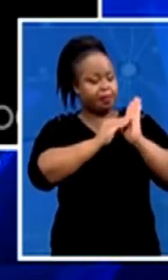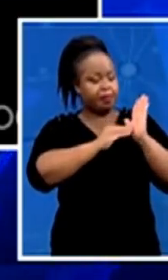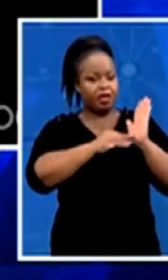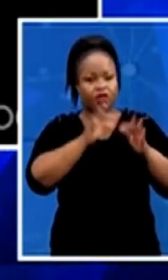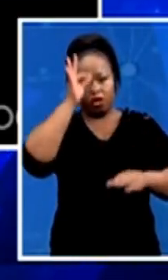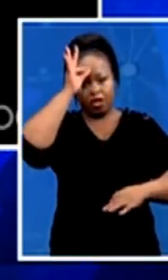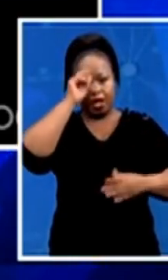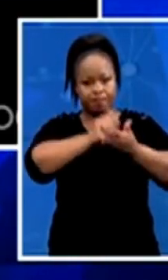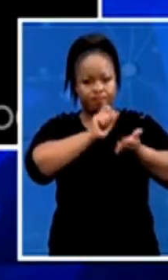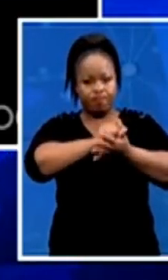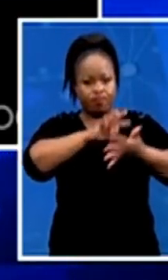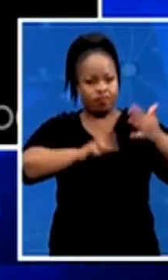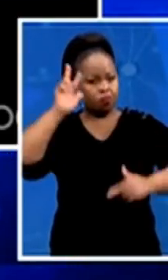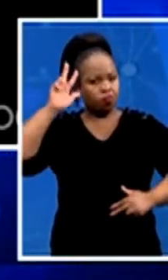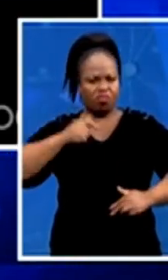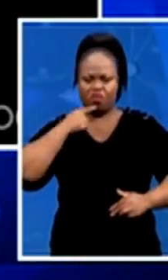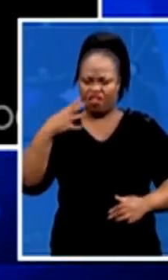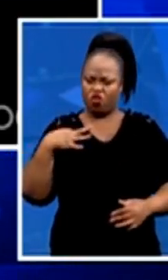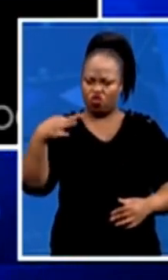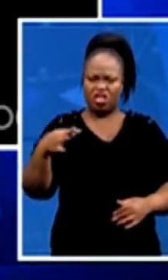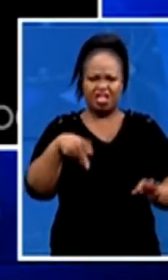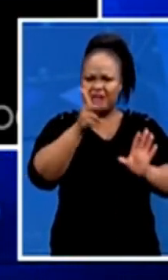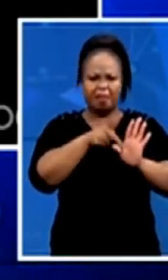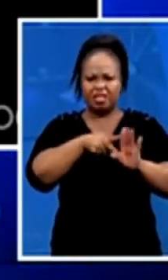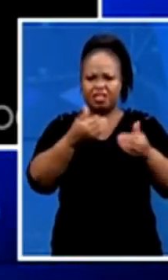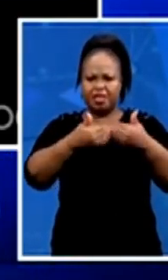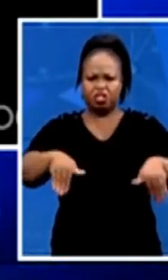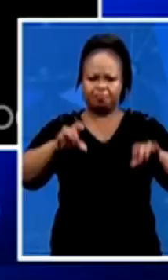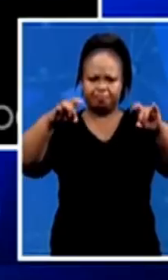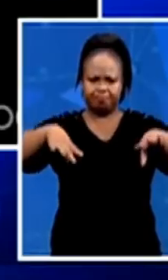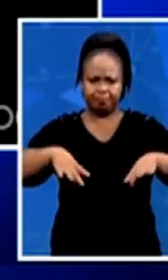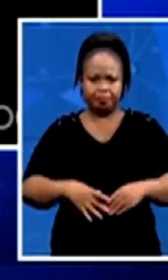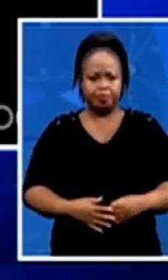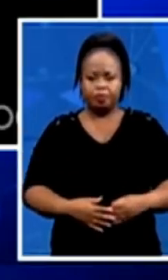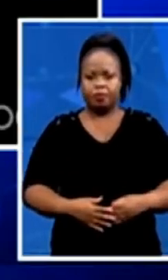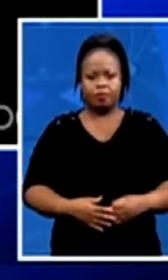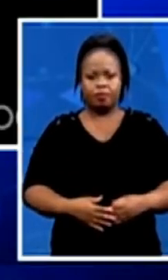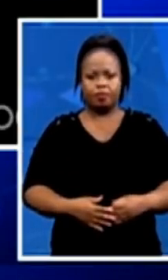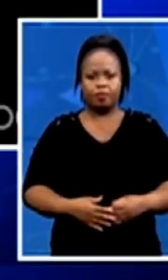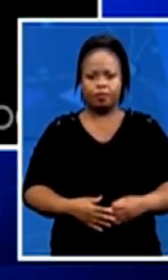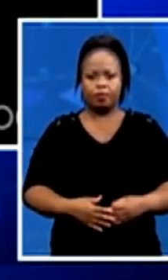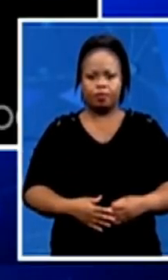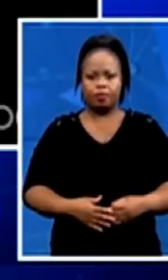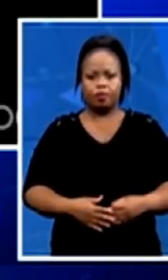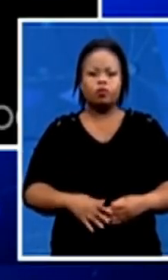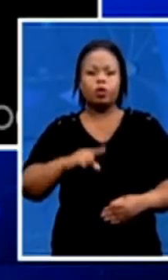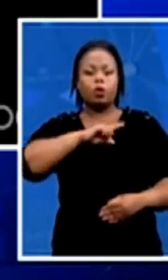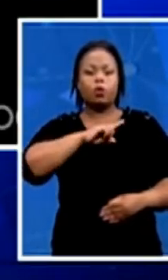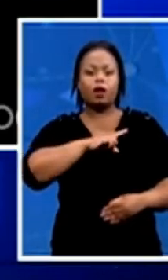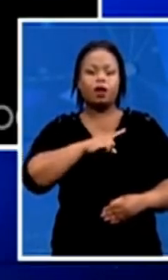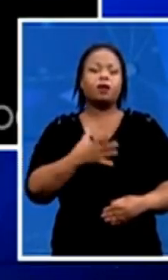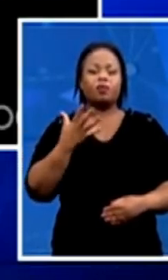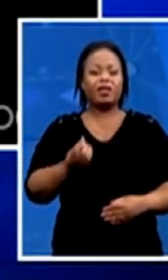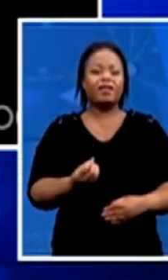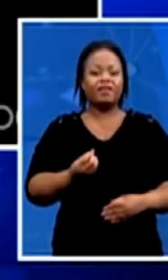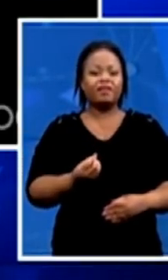non-participation, is lacking behind it is a concept of waiver. It's been expressed in